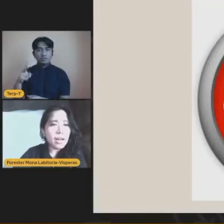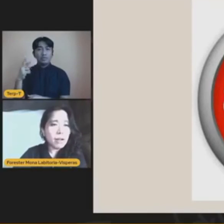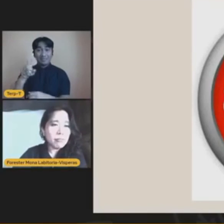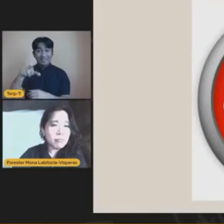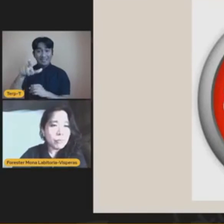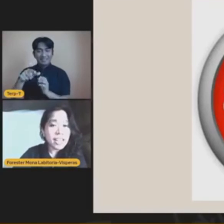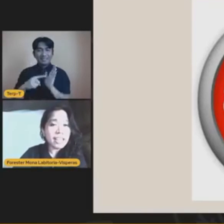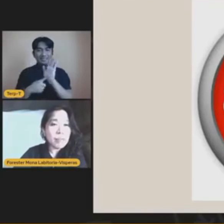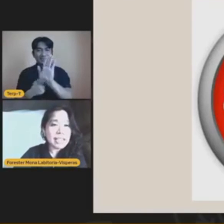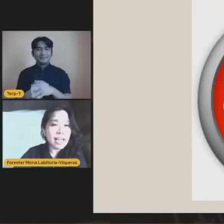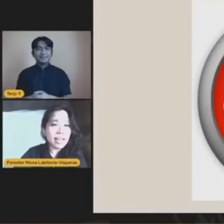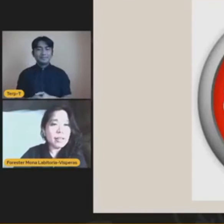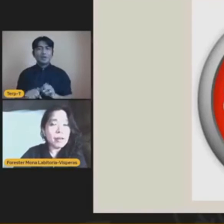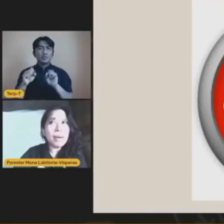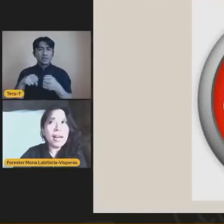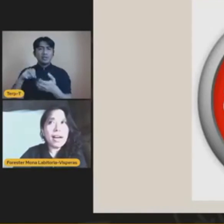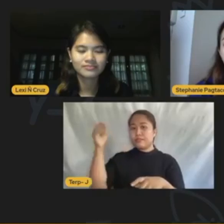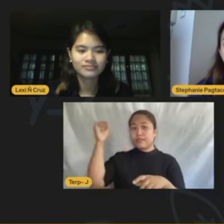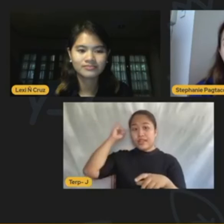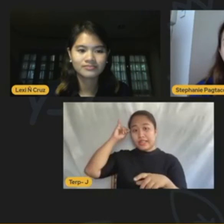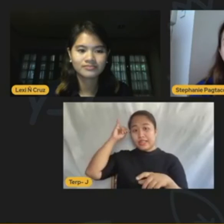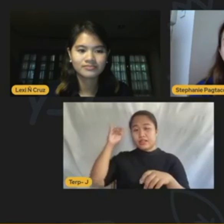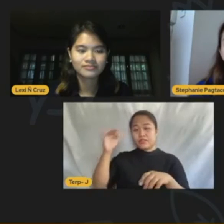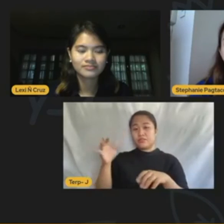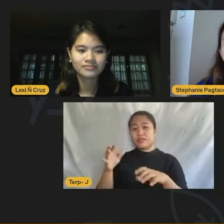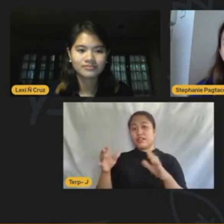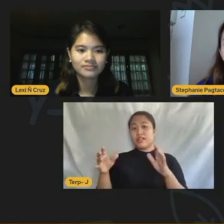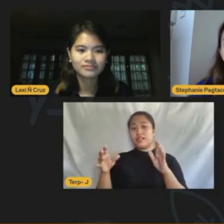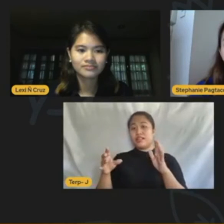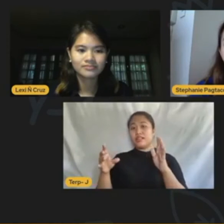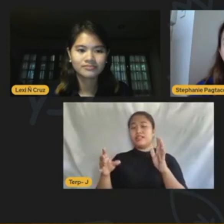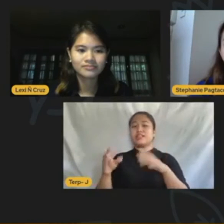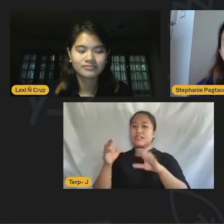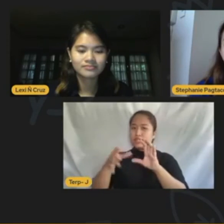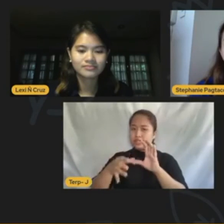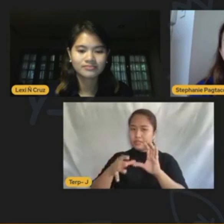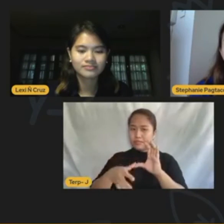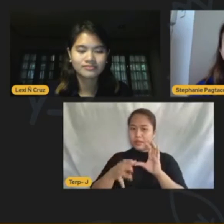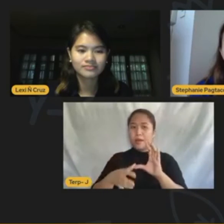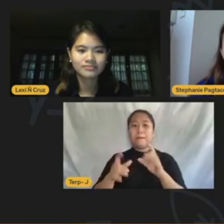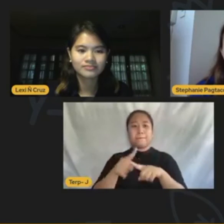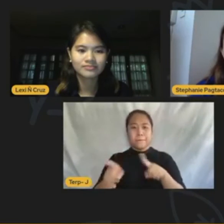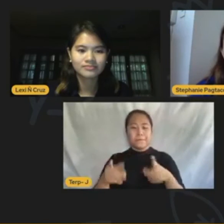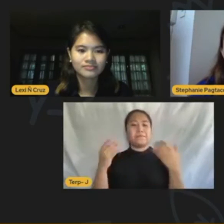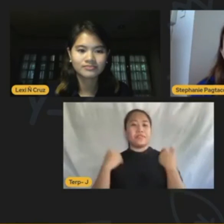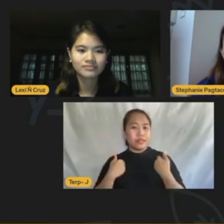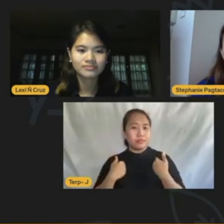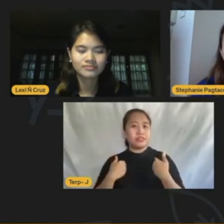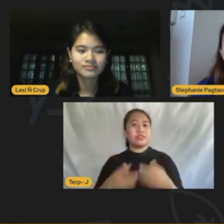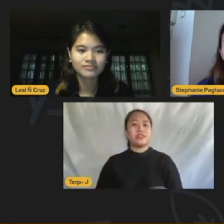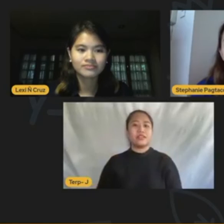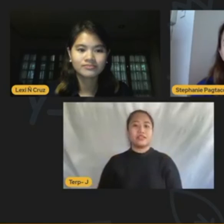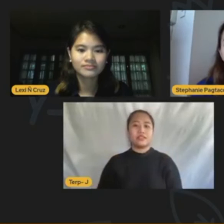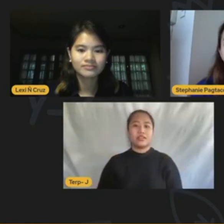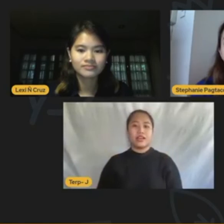Now, pwede nating basahin para but they might have learning disabilities or dyslexia. You don't have intellectual. But for Down syndrome, I think